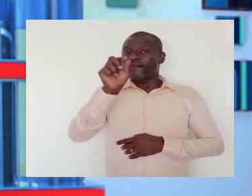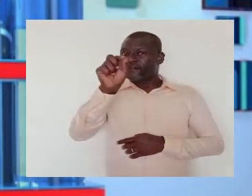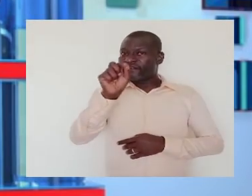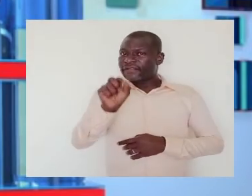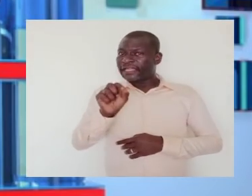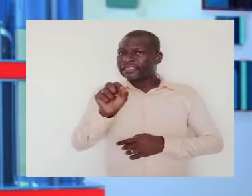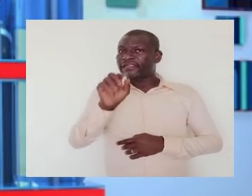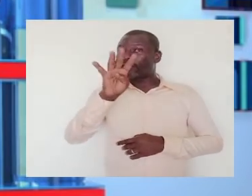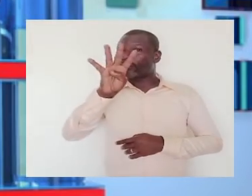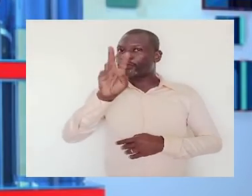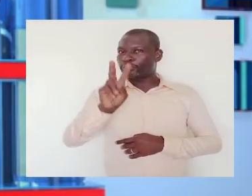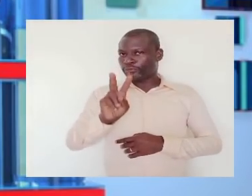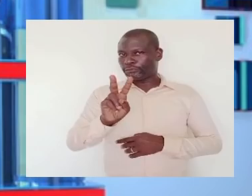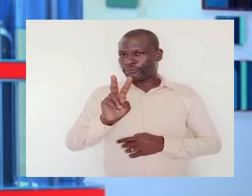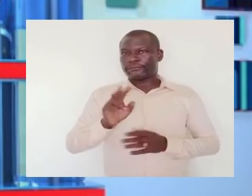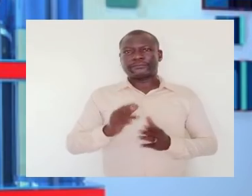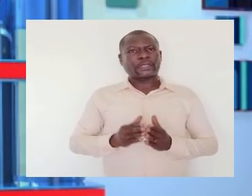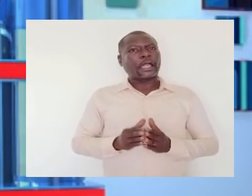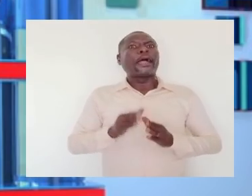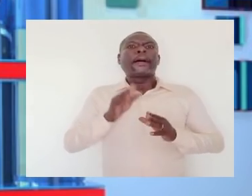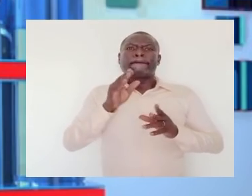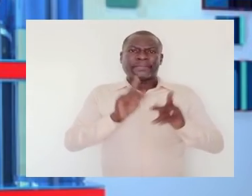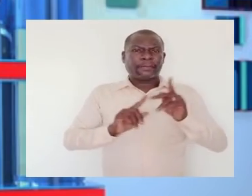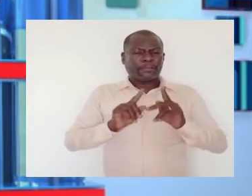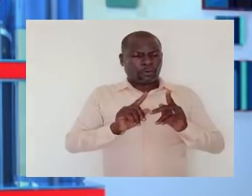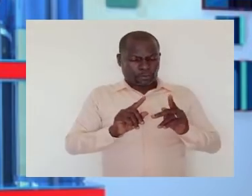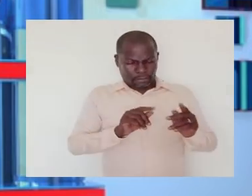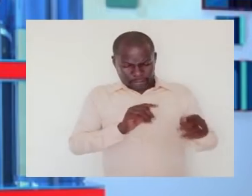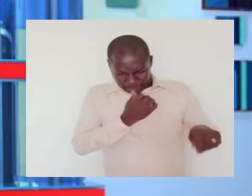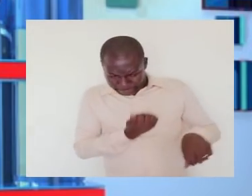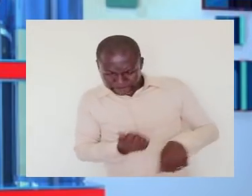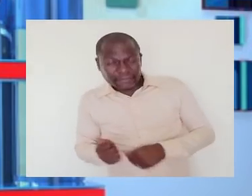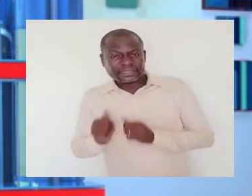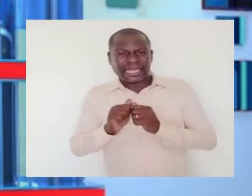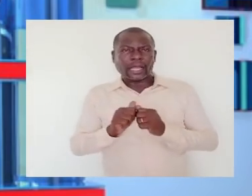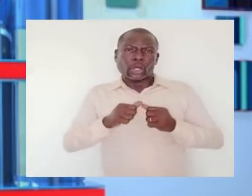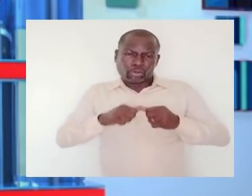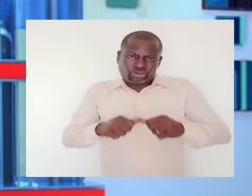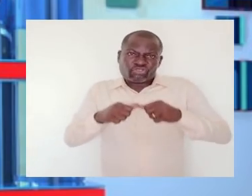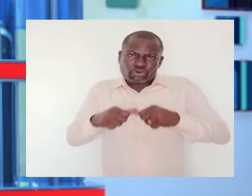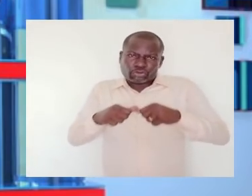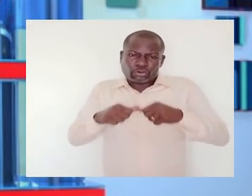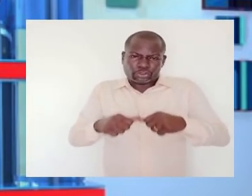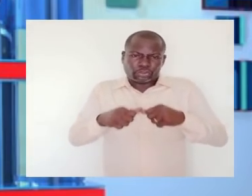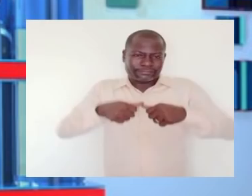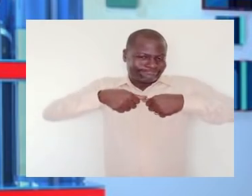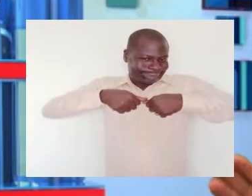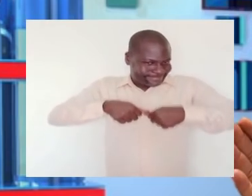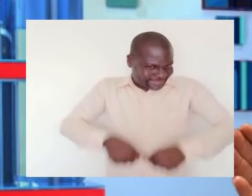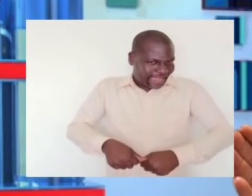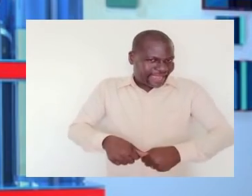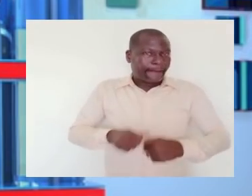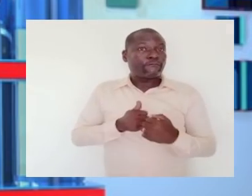2 verse 42 no se. Omo a yebo wo mu asu no. Omo kosuara